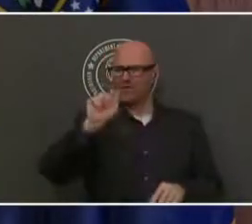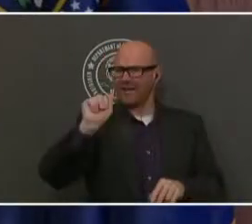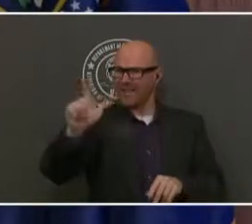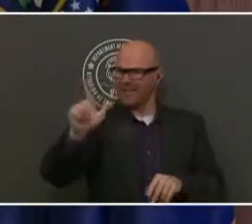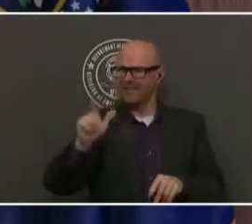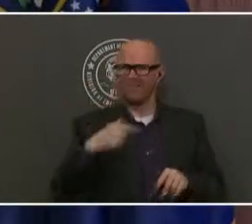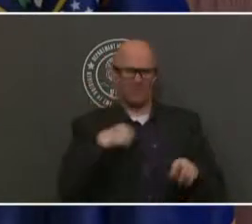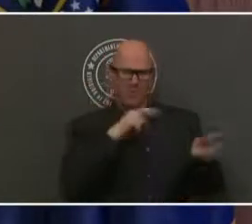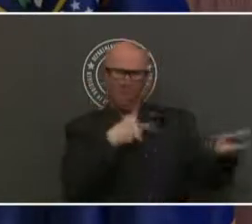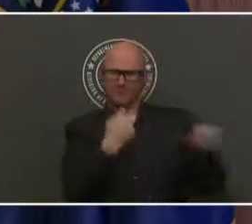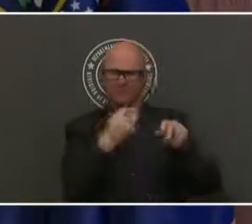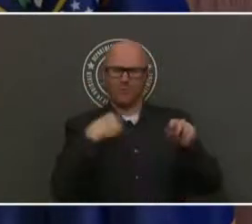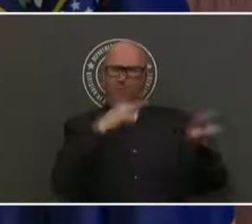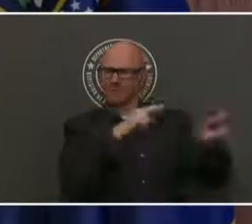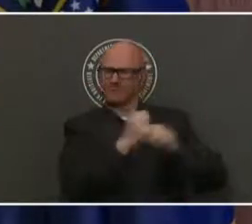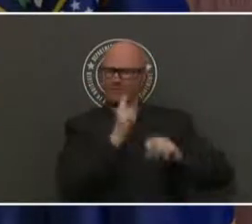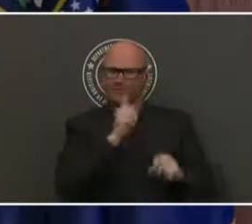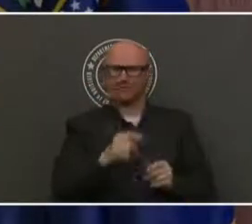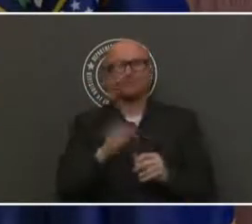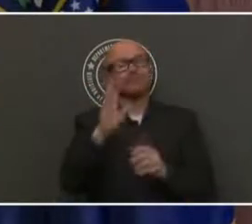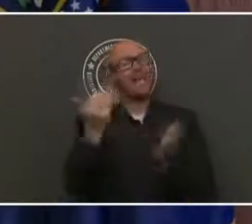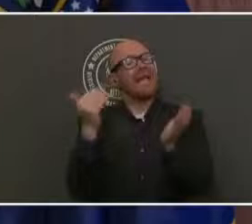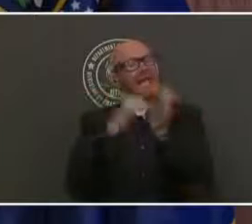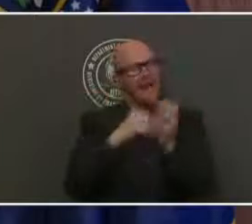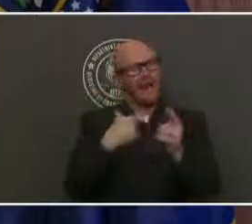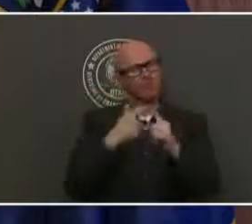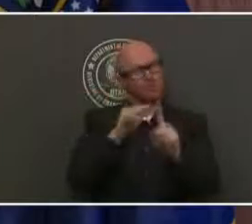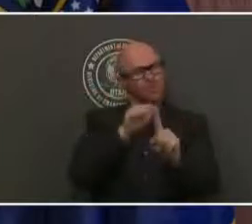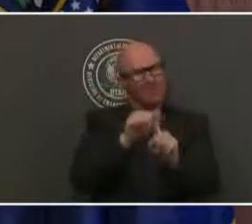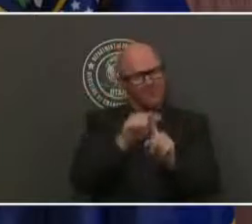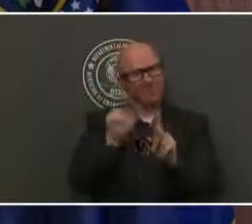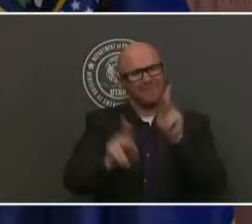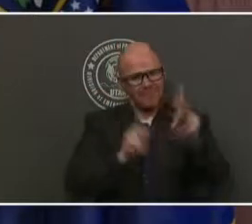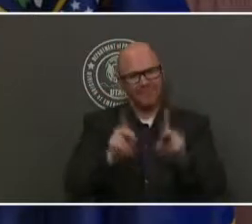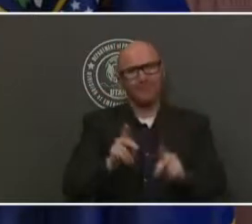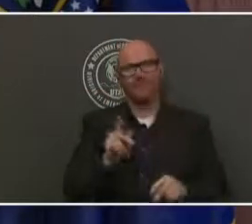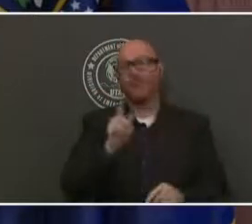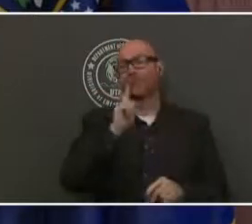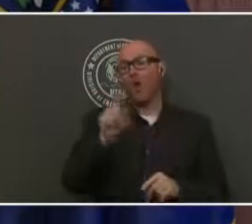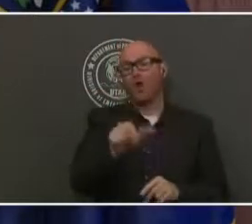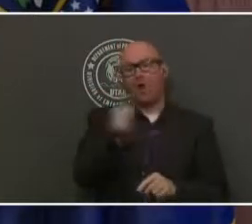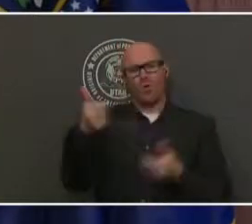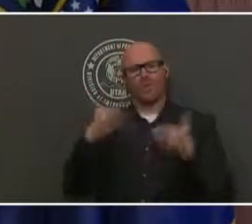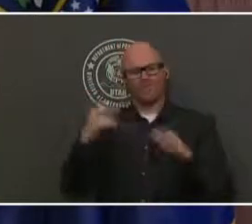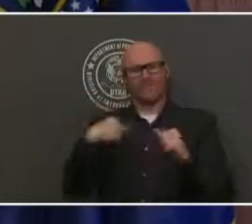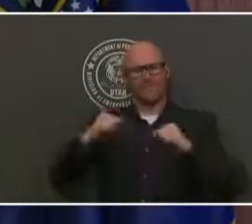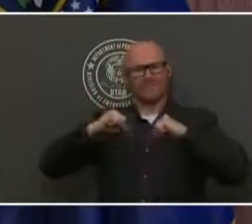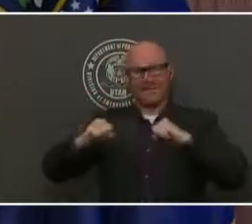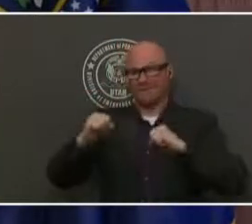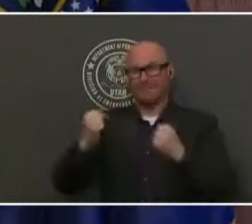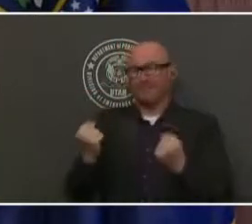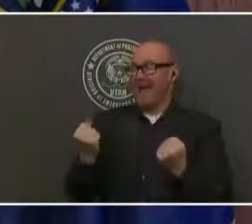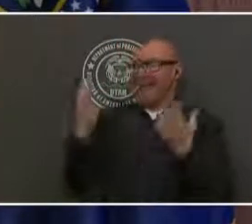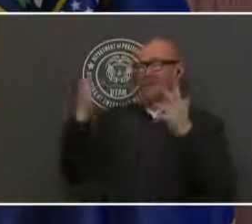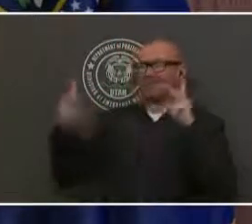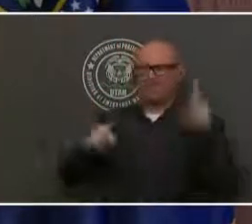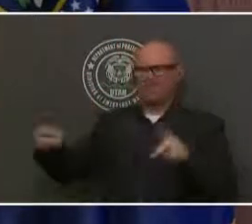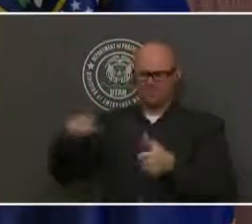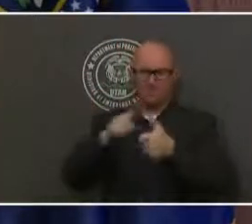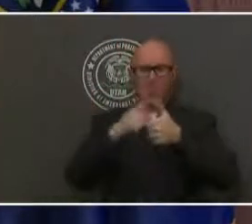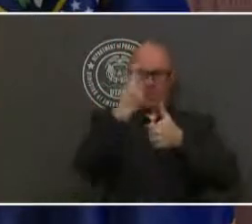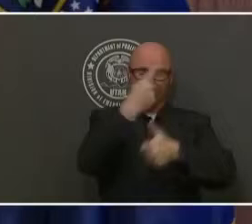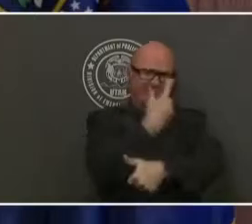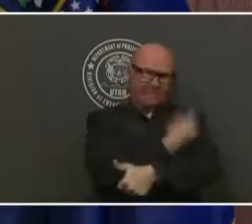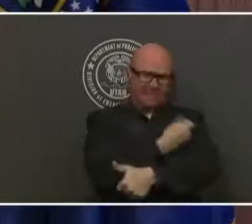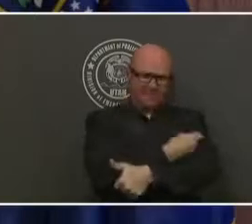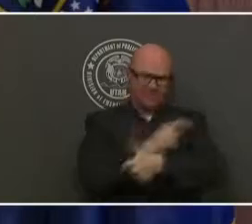it is close to get herd immunity. I will remind people that there are other ways to get to herd immunity, and it's not just vaccines, but there have been a lot of